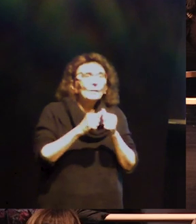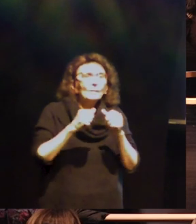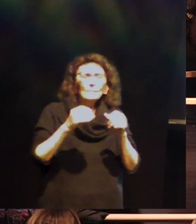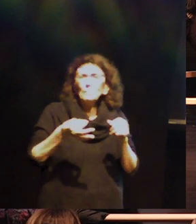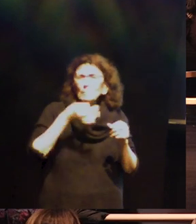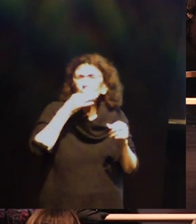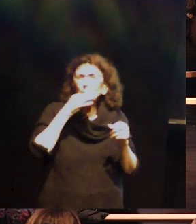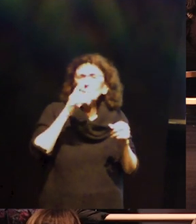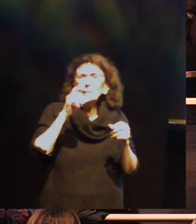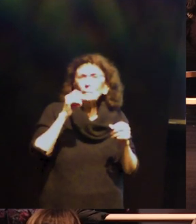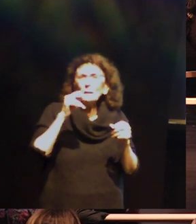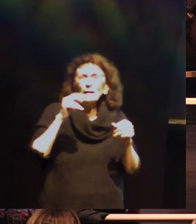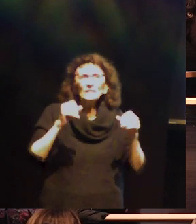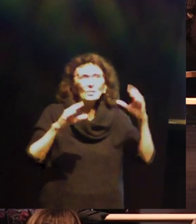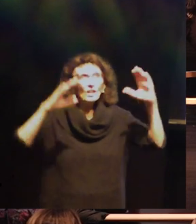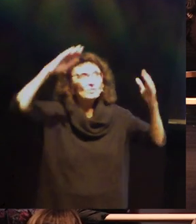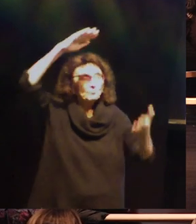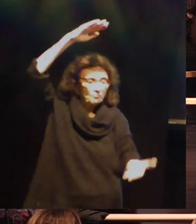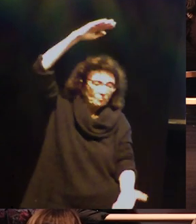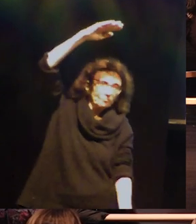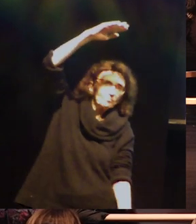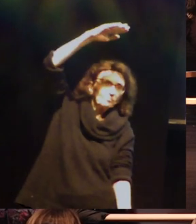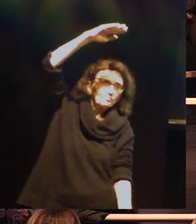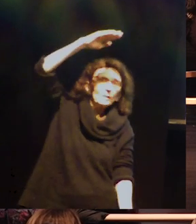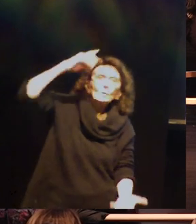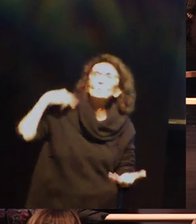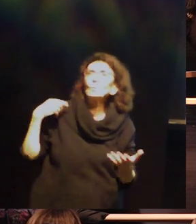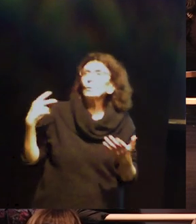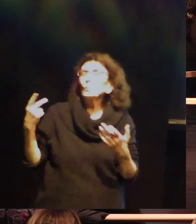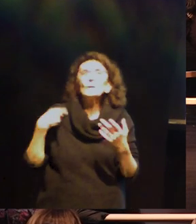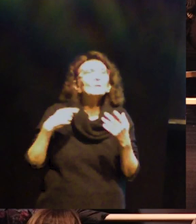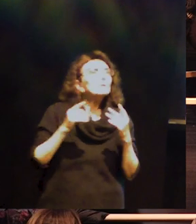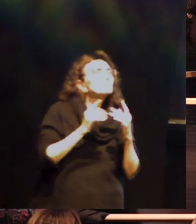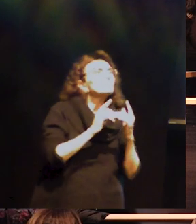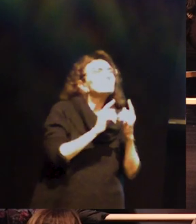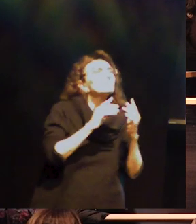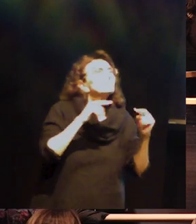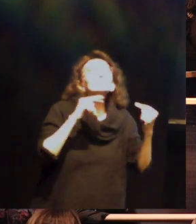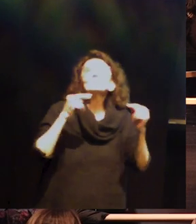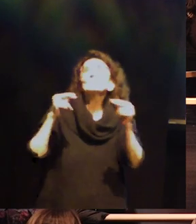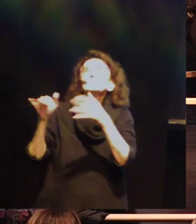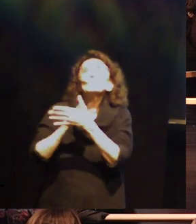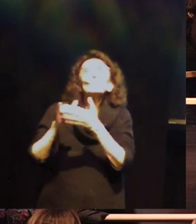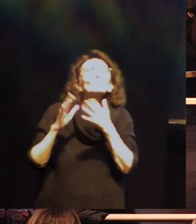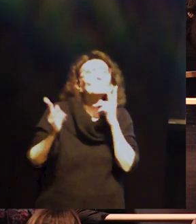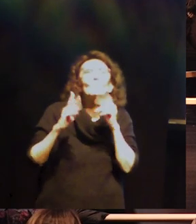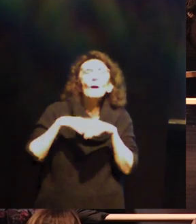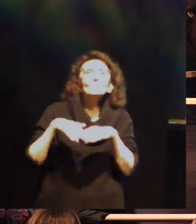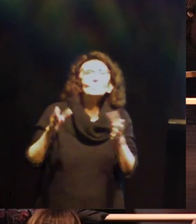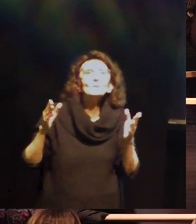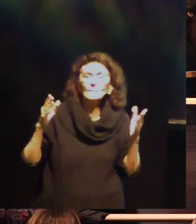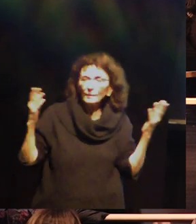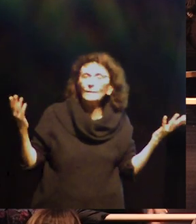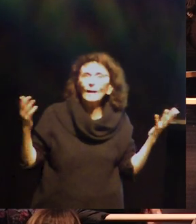are, you know, as tall as a person, so that we can interact with New Yorkers and we can just put the characters on the street and just let the